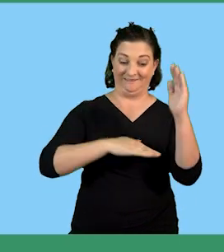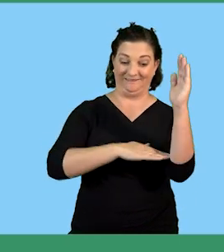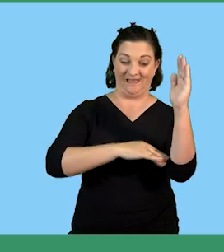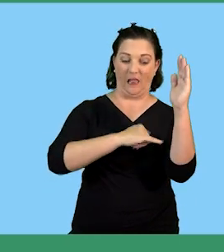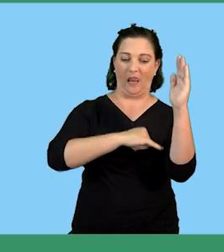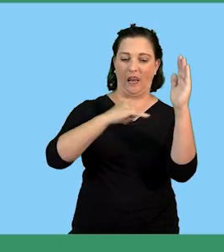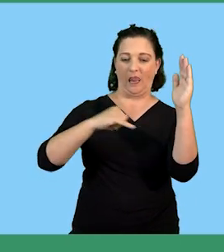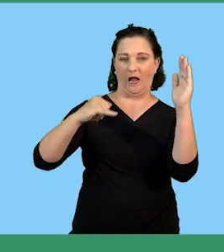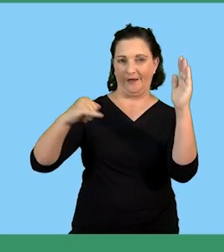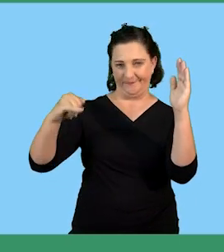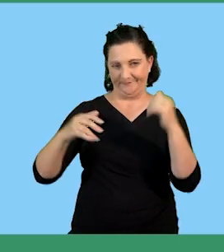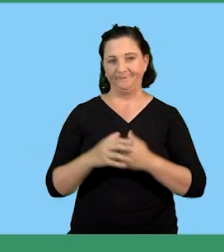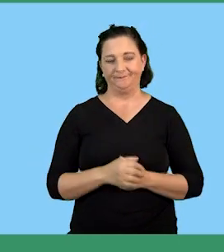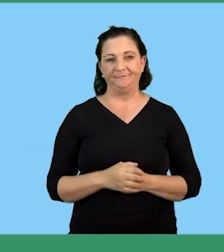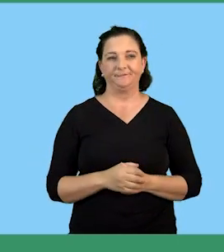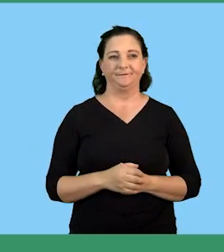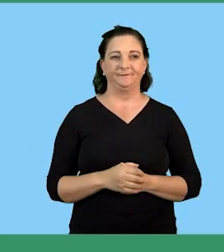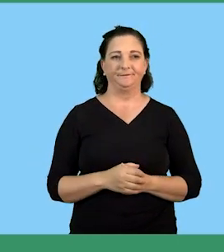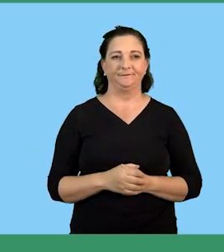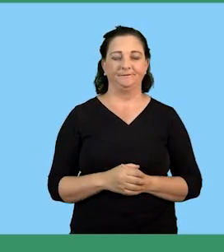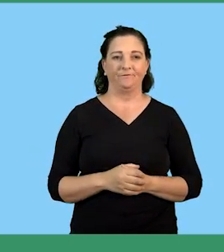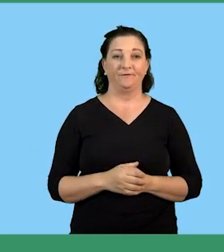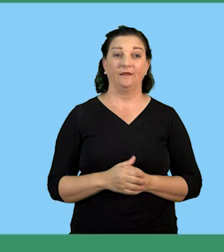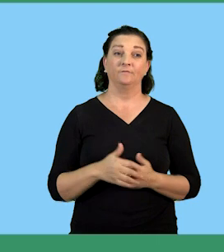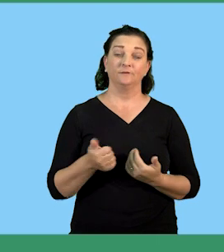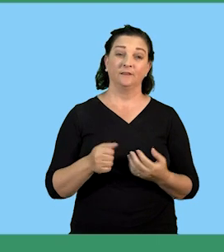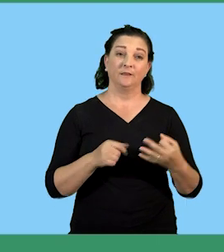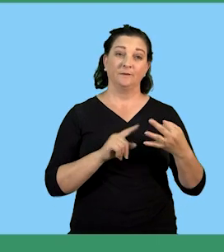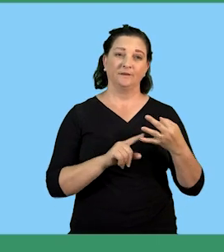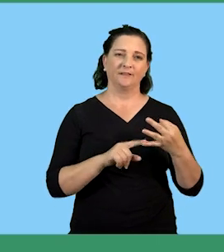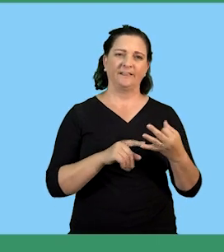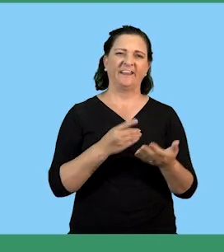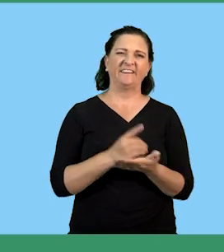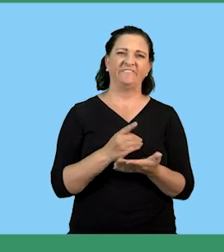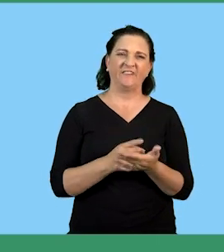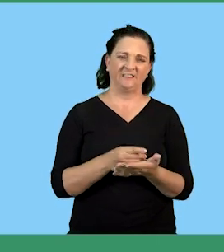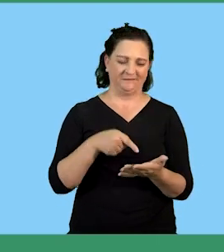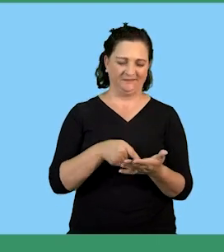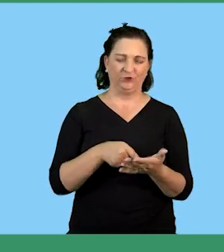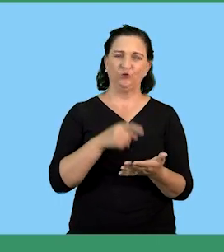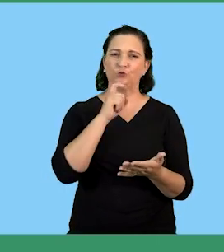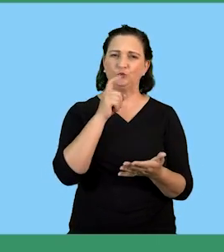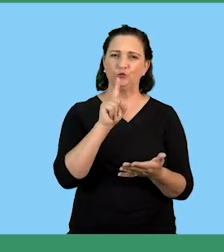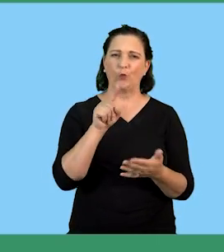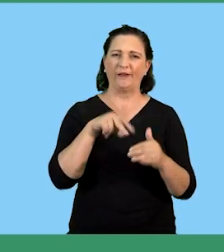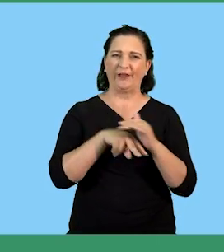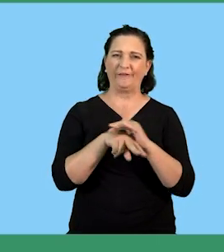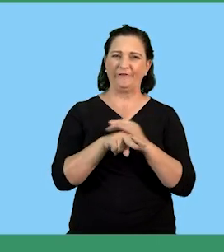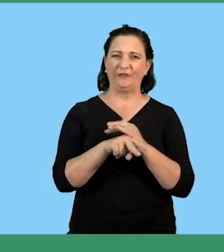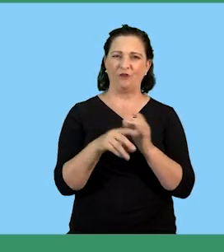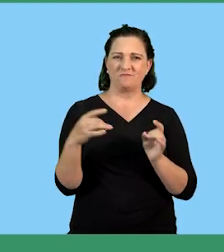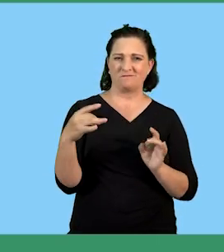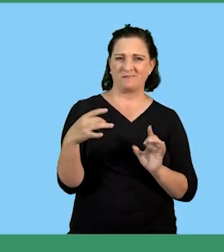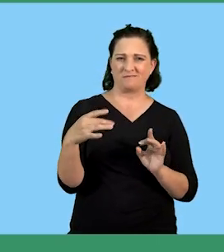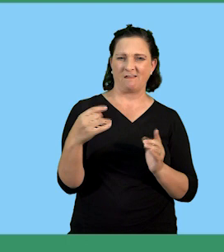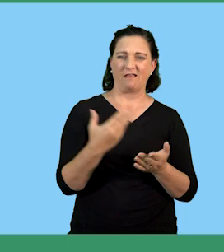See, we're getting all right with this. Right, a device that takes a video signal and projects images